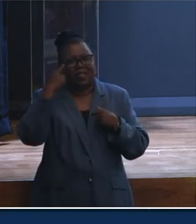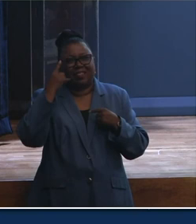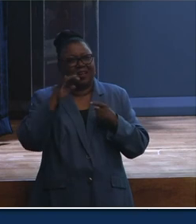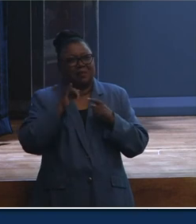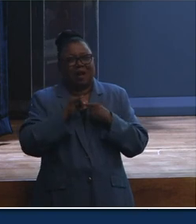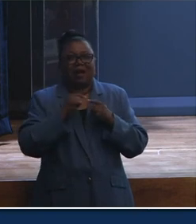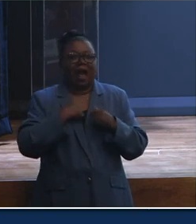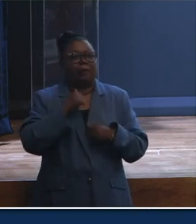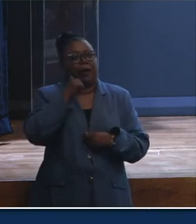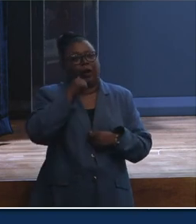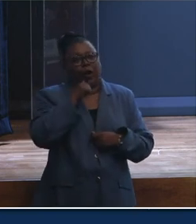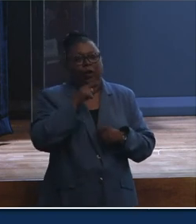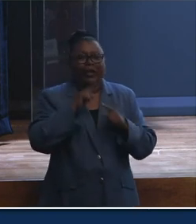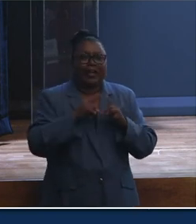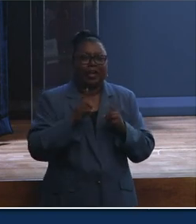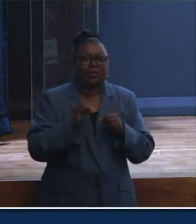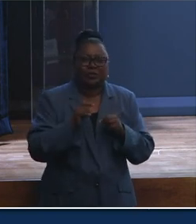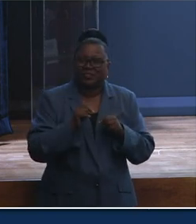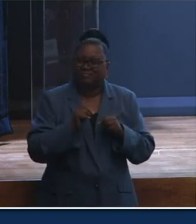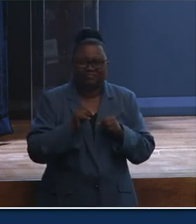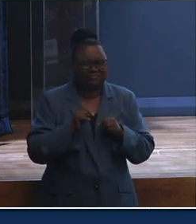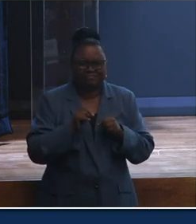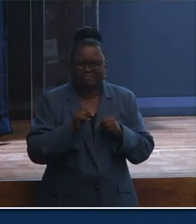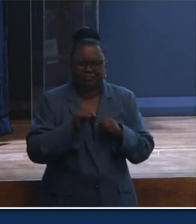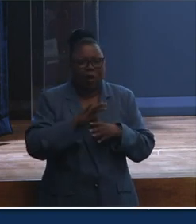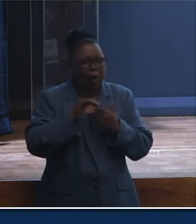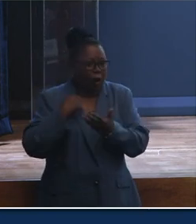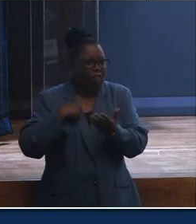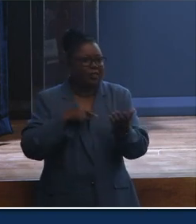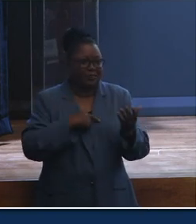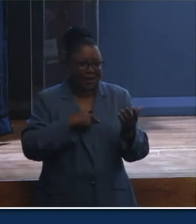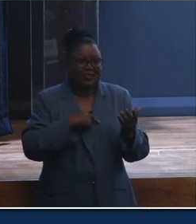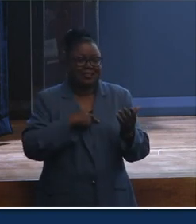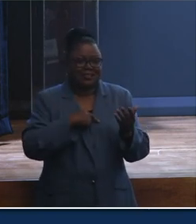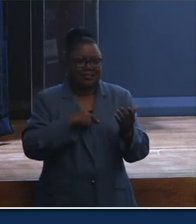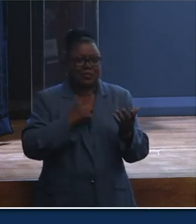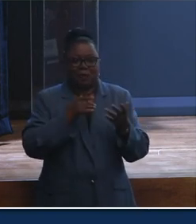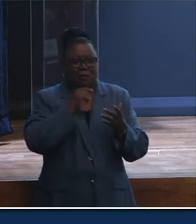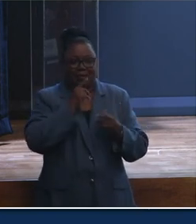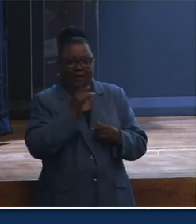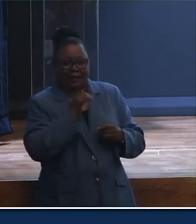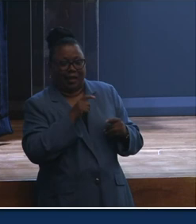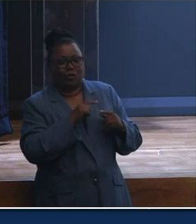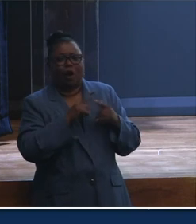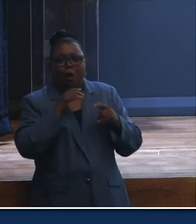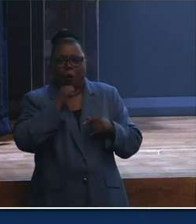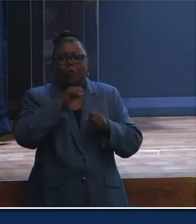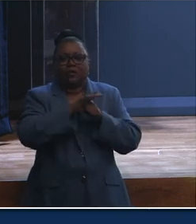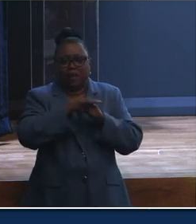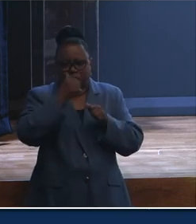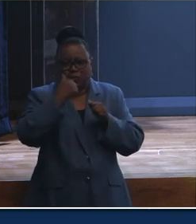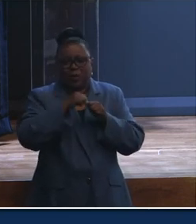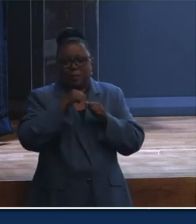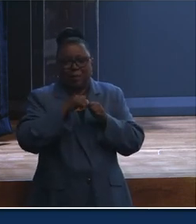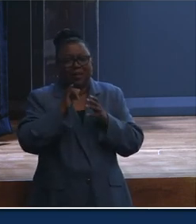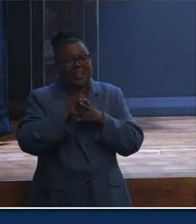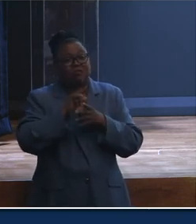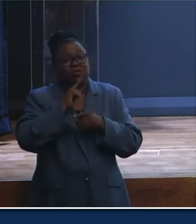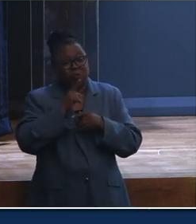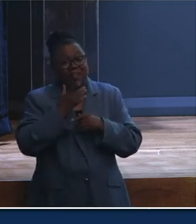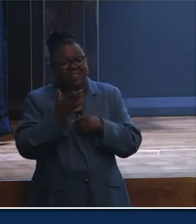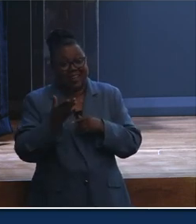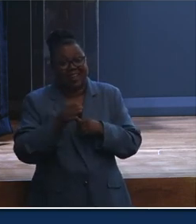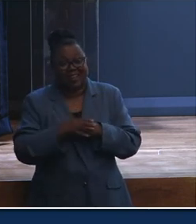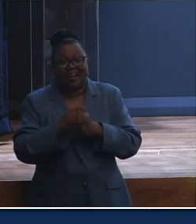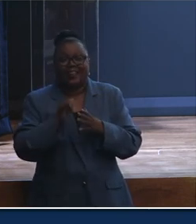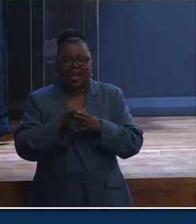about, I'm a girl and can I do it? All of us, probably not Kendall, are old enough to remember that was a real thing,